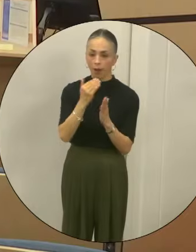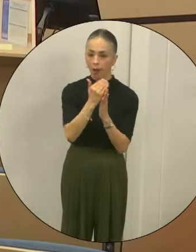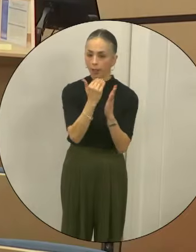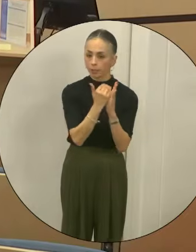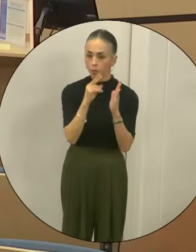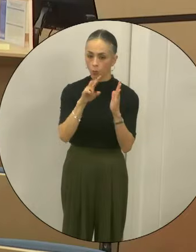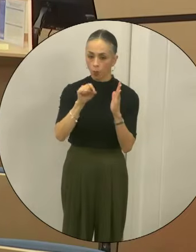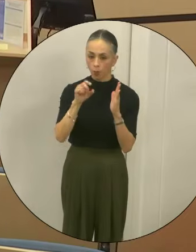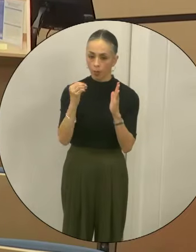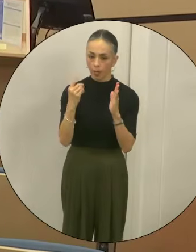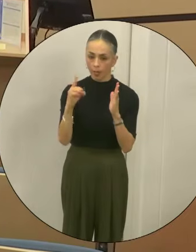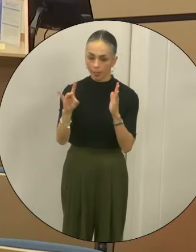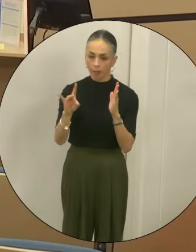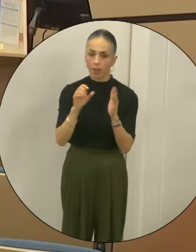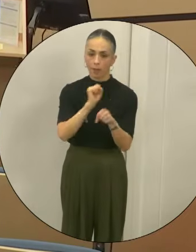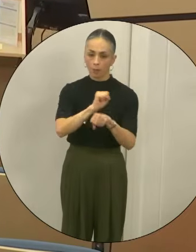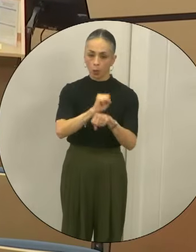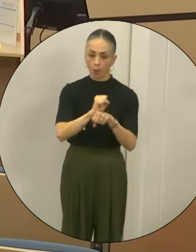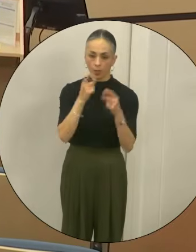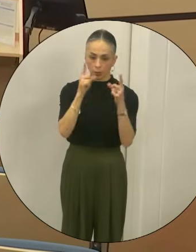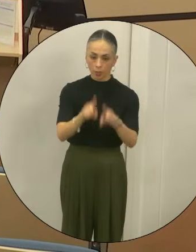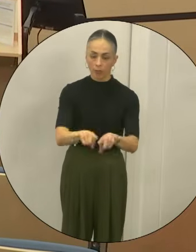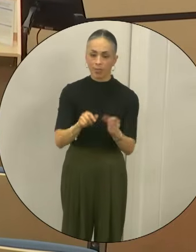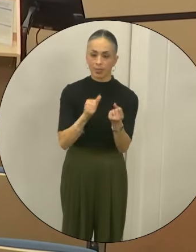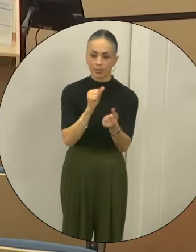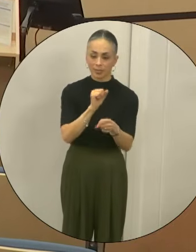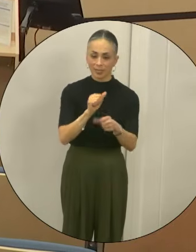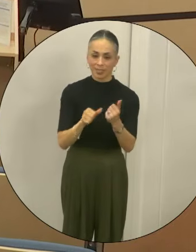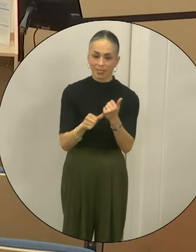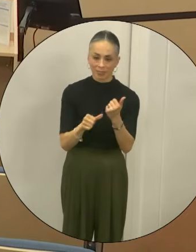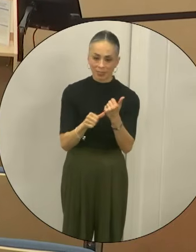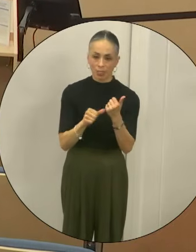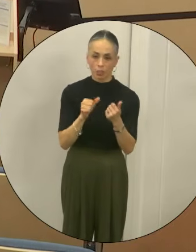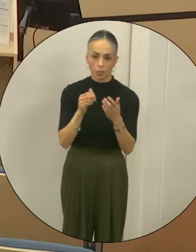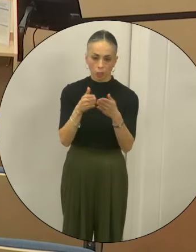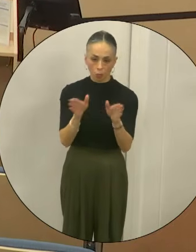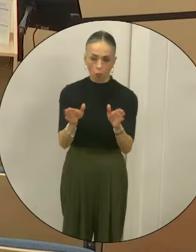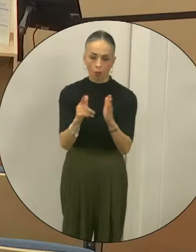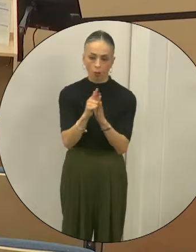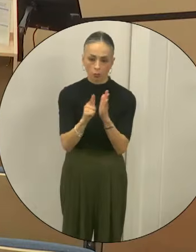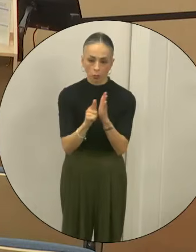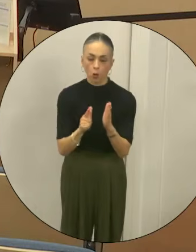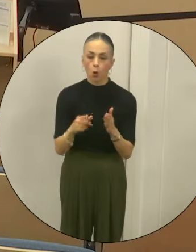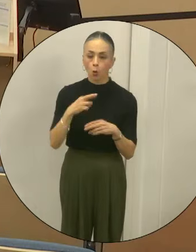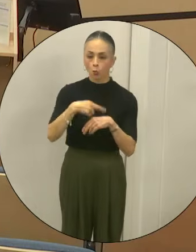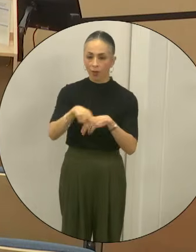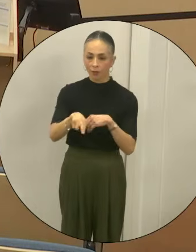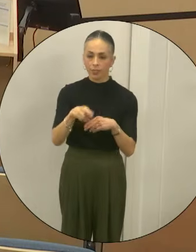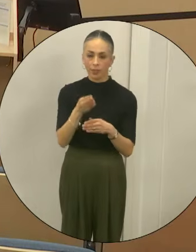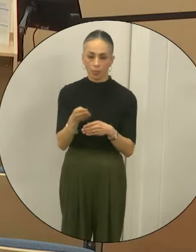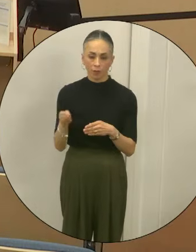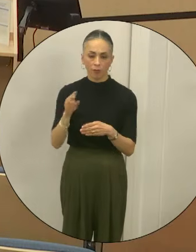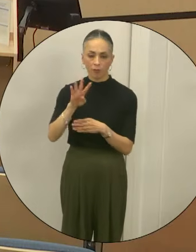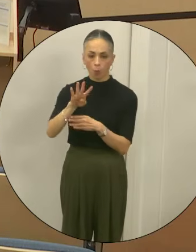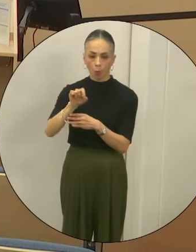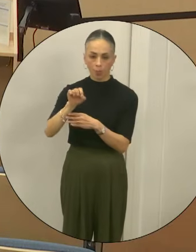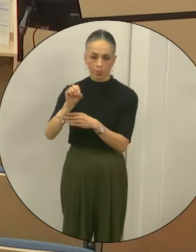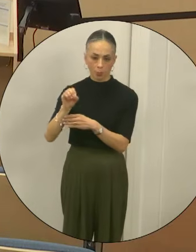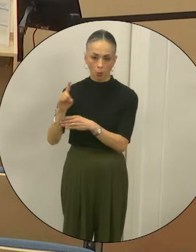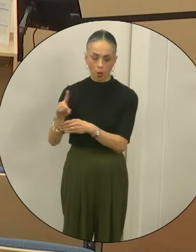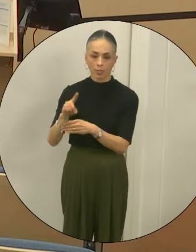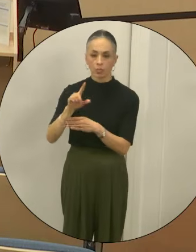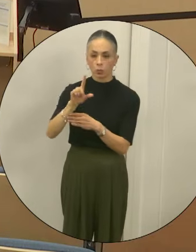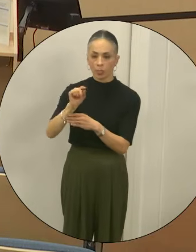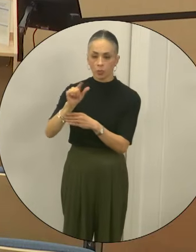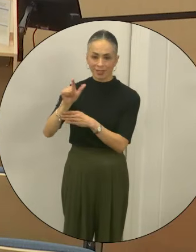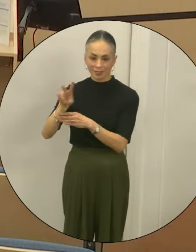Employment Agreement, Assistant General Counsel, Office of the General Counsel, and reference material has been added for item 4.01, 2027